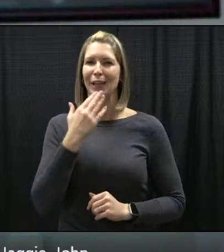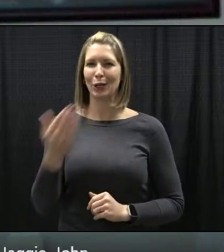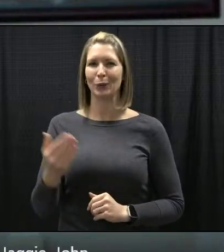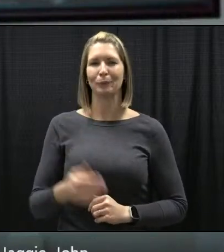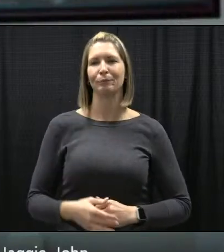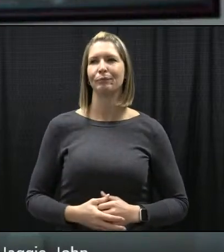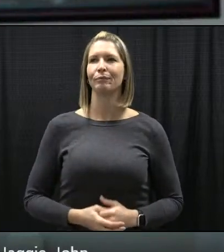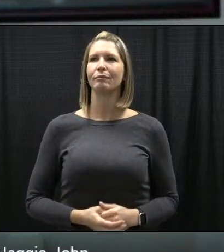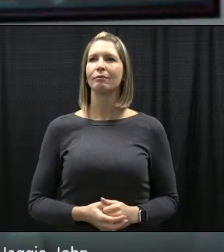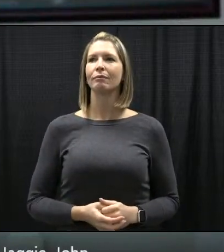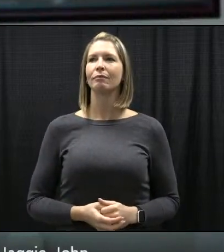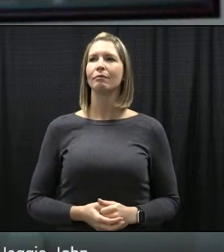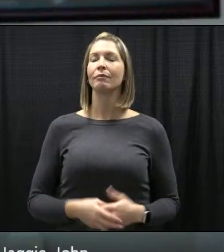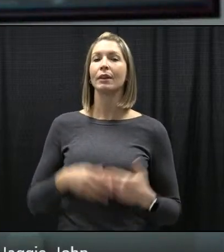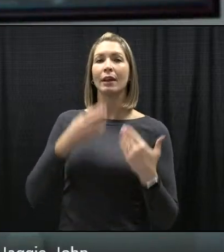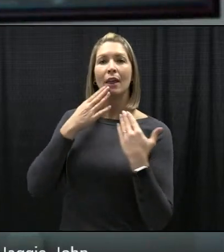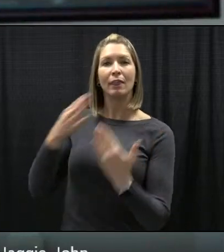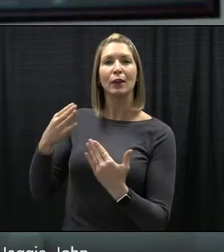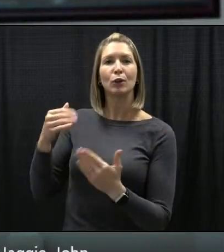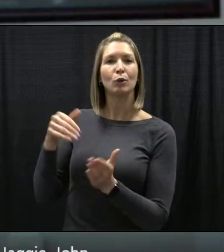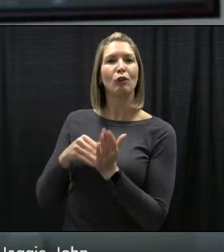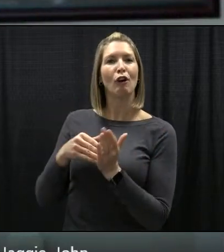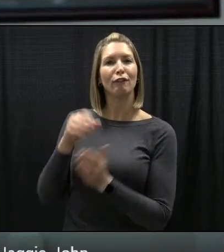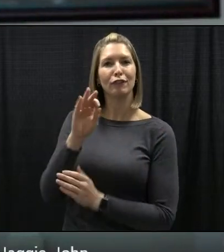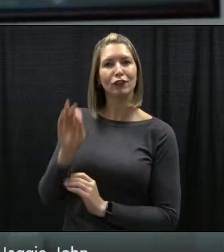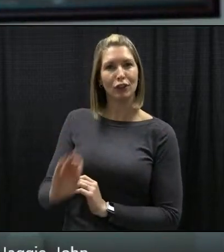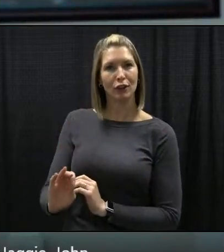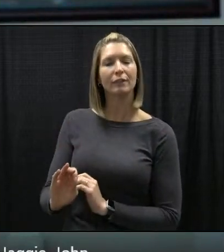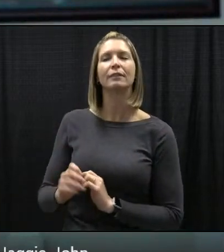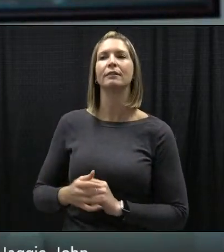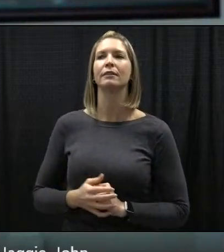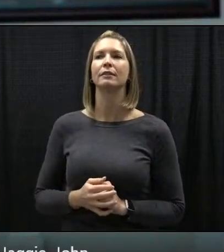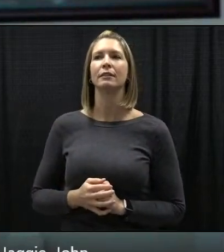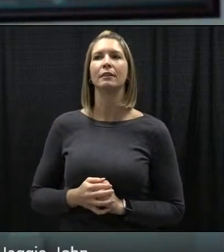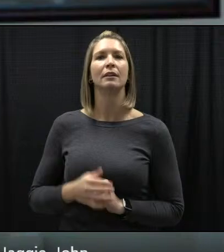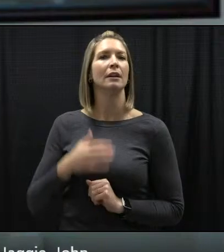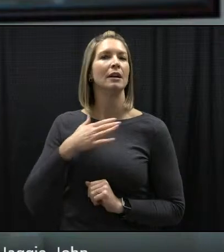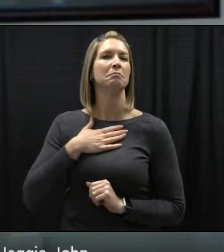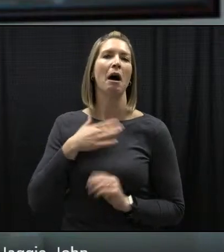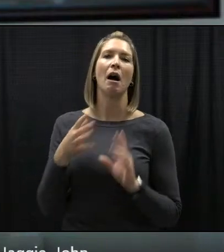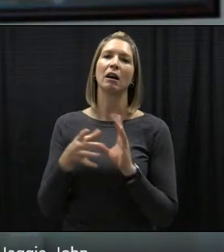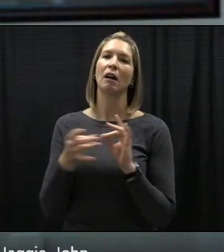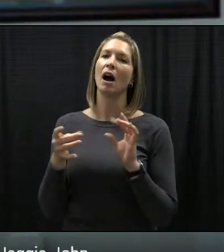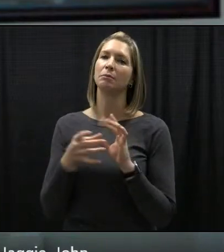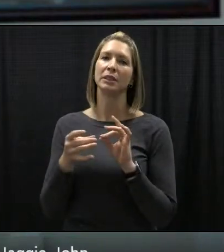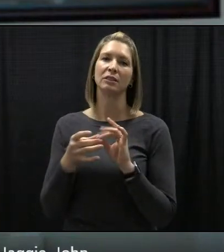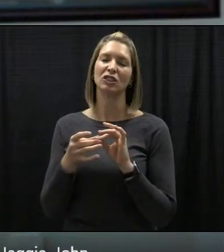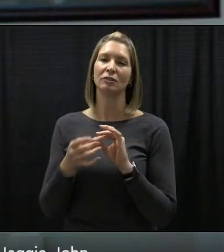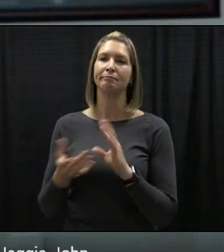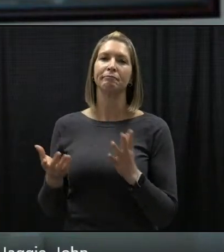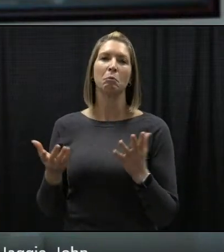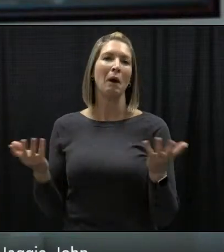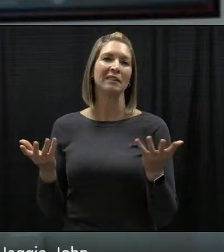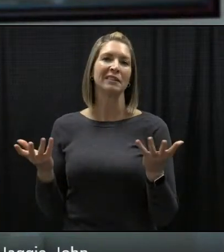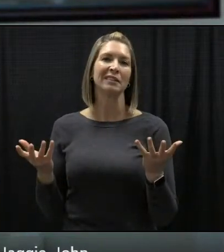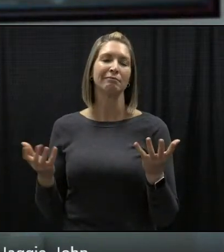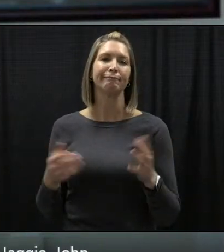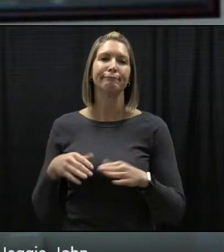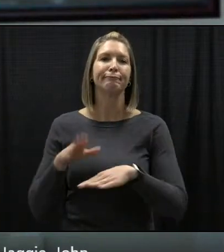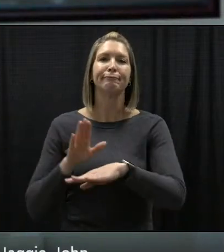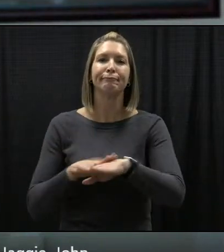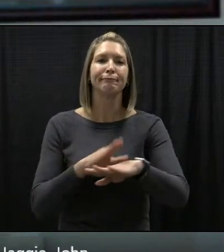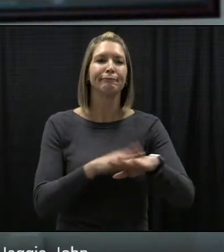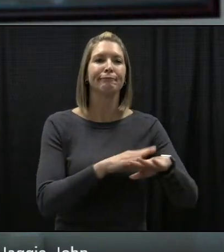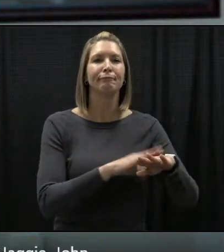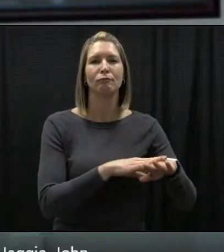Thank you very much, Dr. Fitzgerald. My comments are really around a reminder that we are